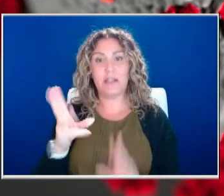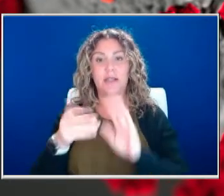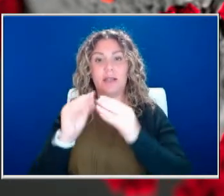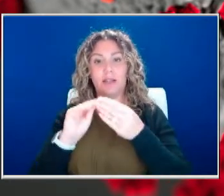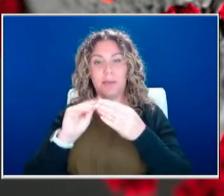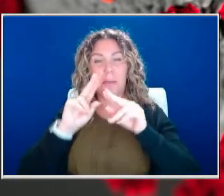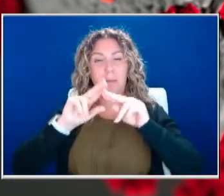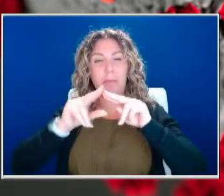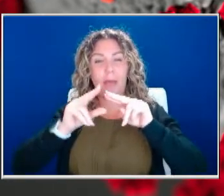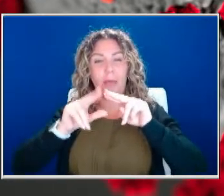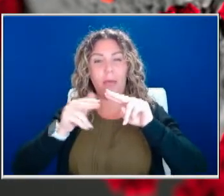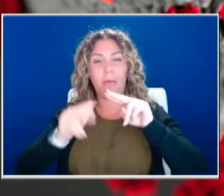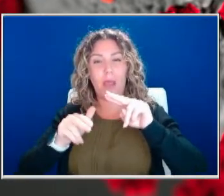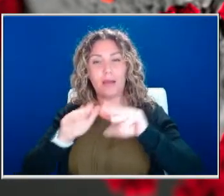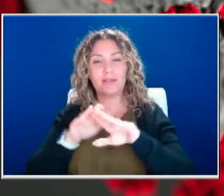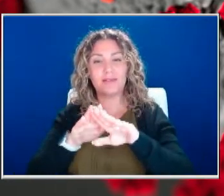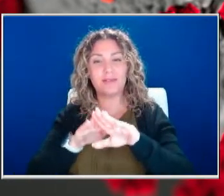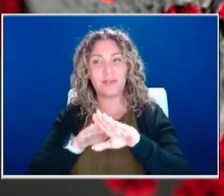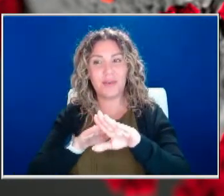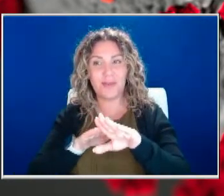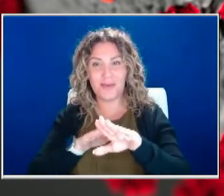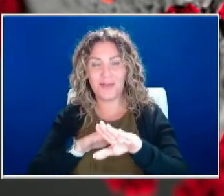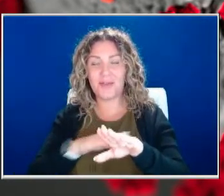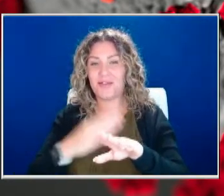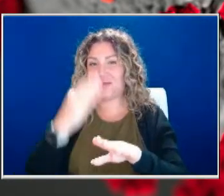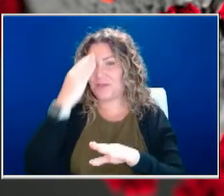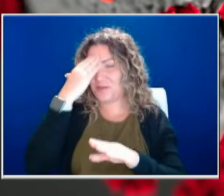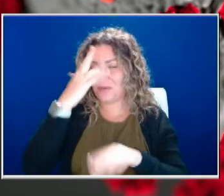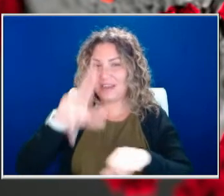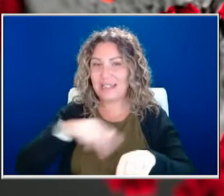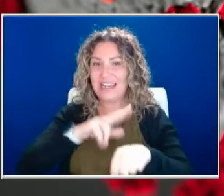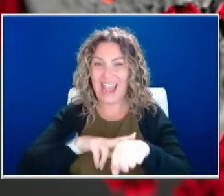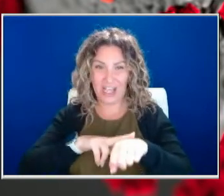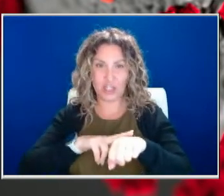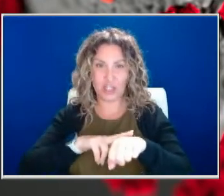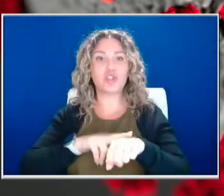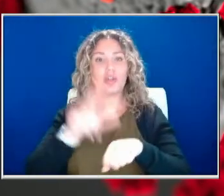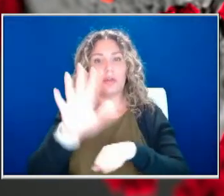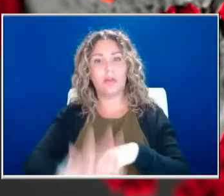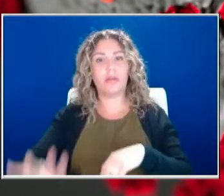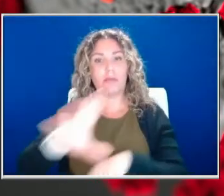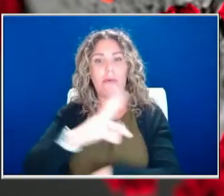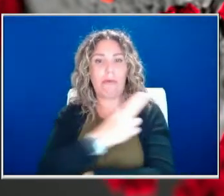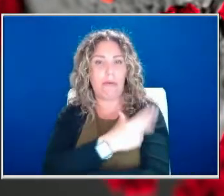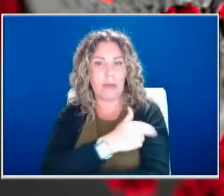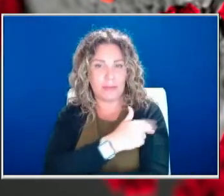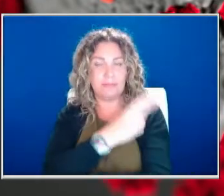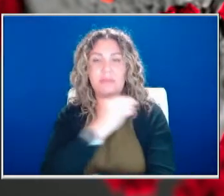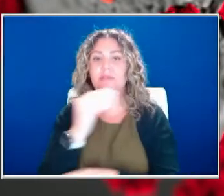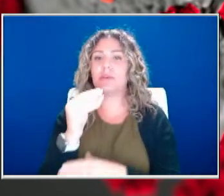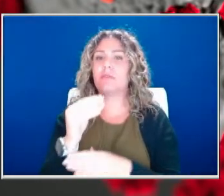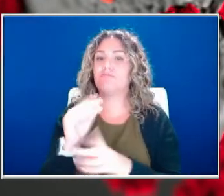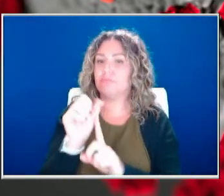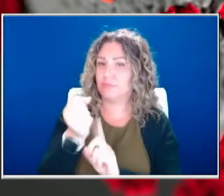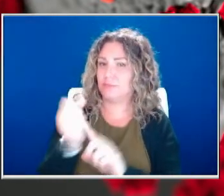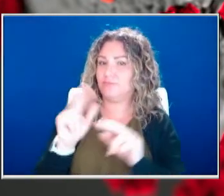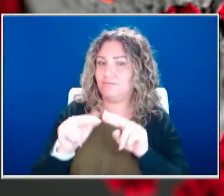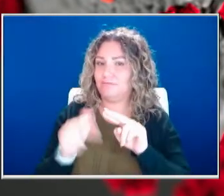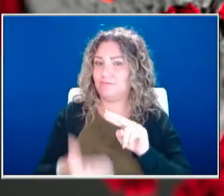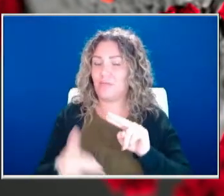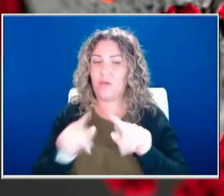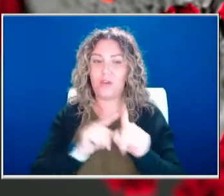down slowly. We know that the trend nationally for hospitalizations and cases is decreasing, as well as for